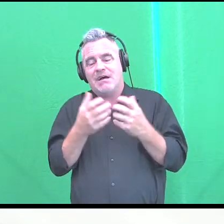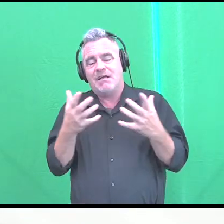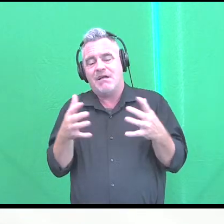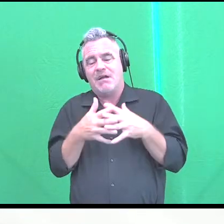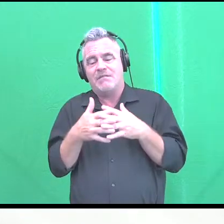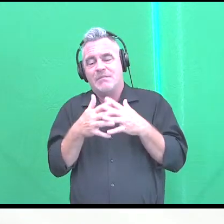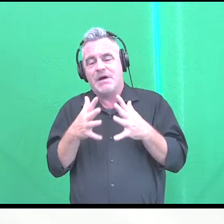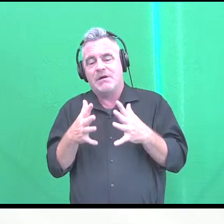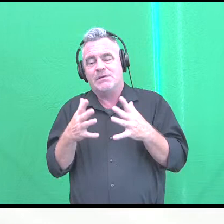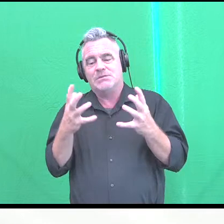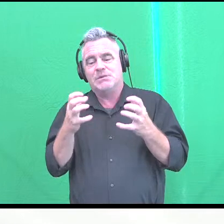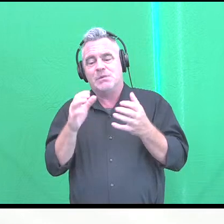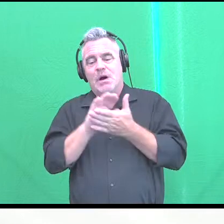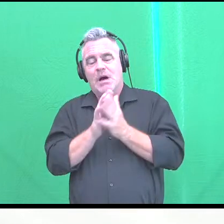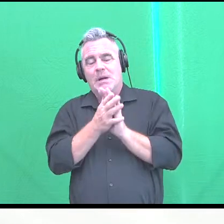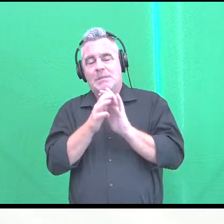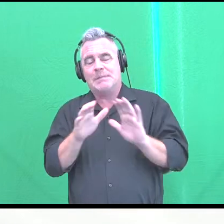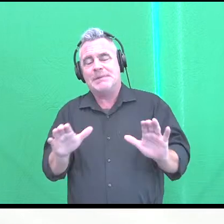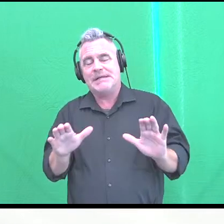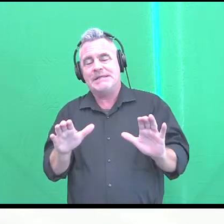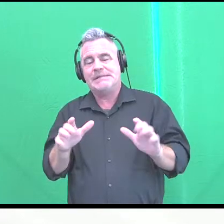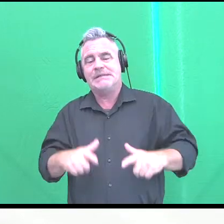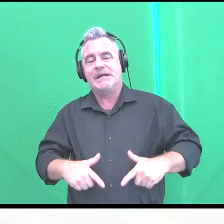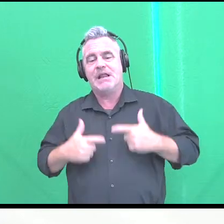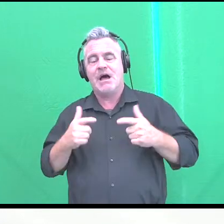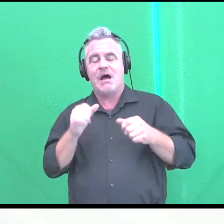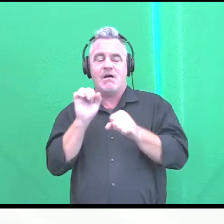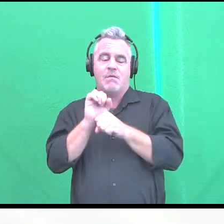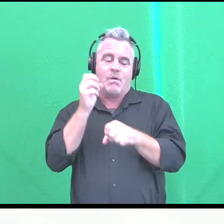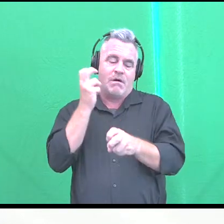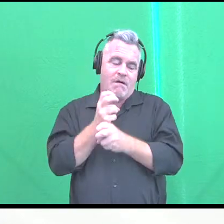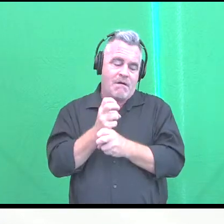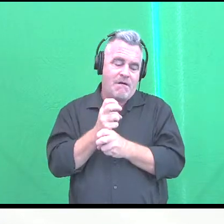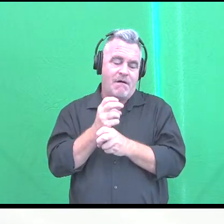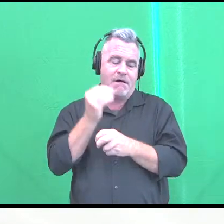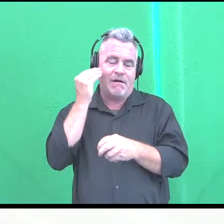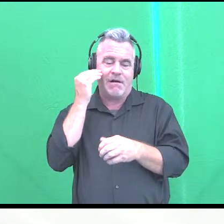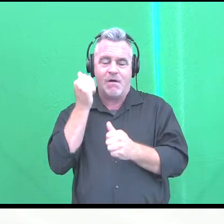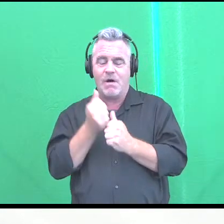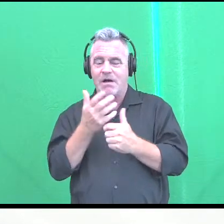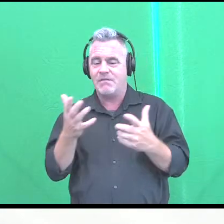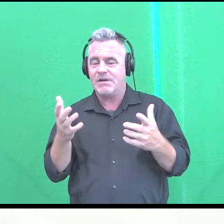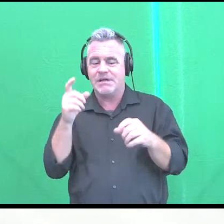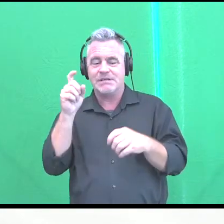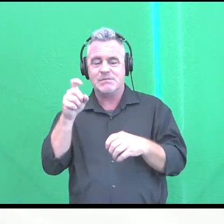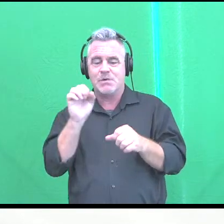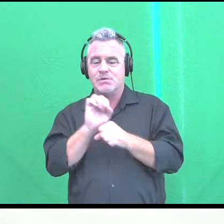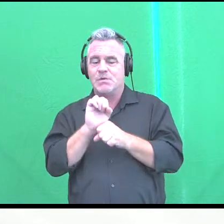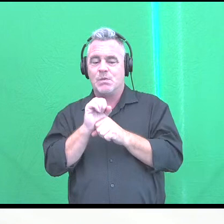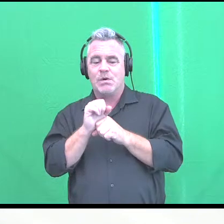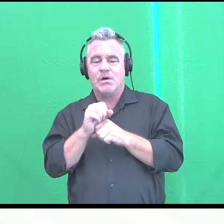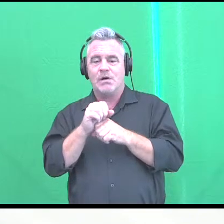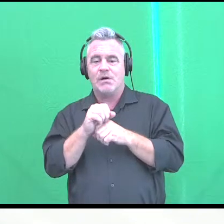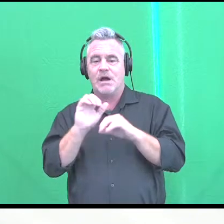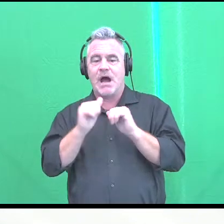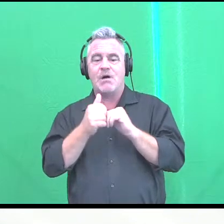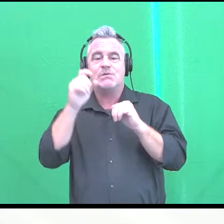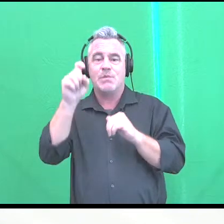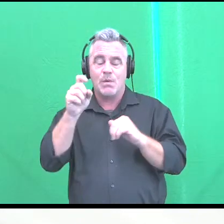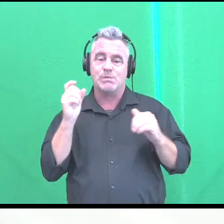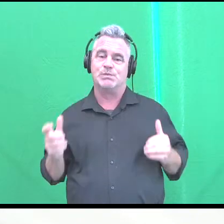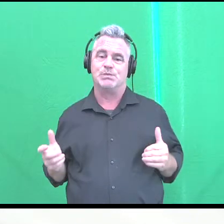just want a peaceful life. We want to work hard. We want to know that everything's working the way that it's supposed to. And I think